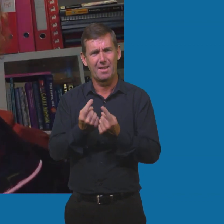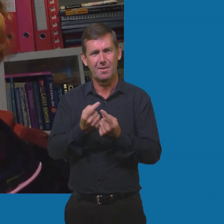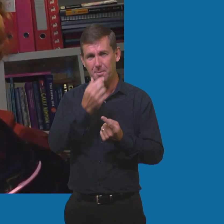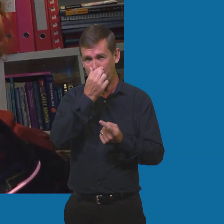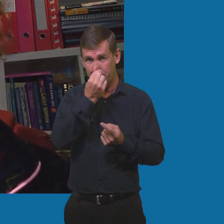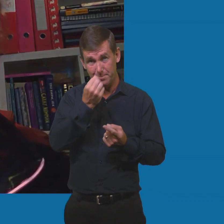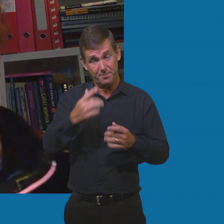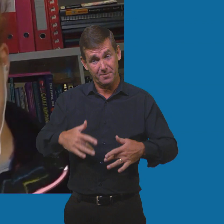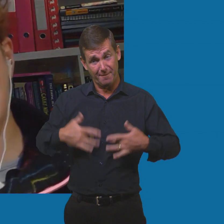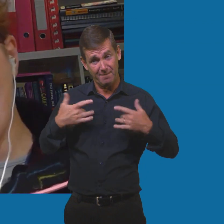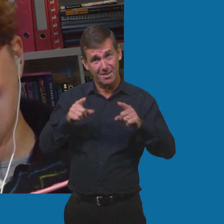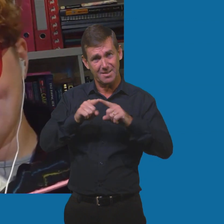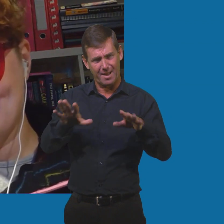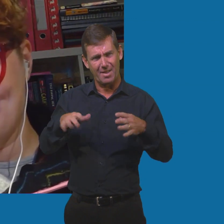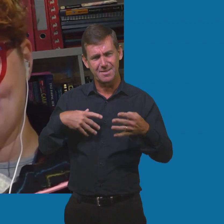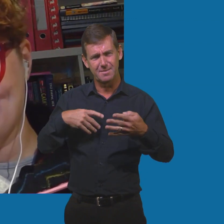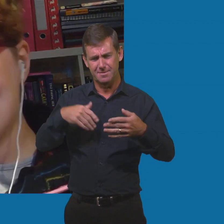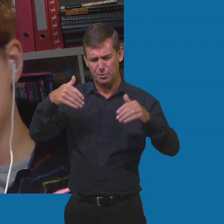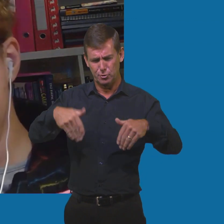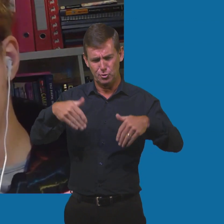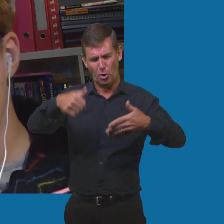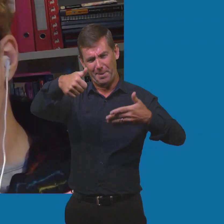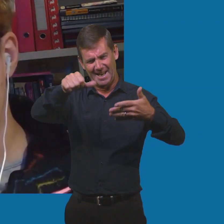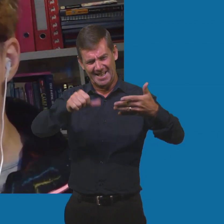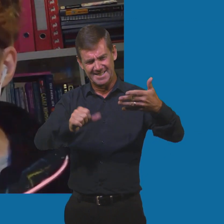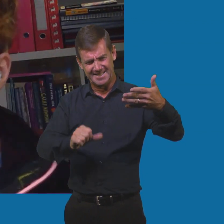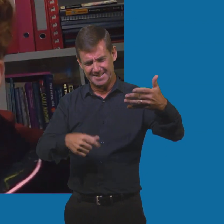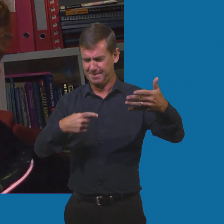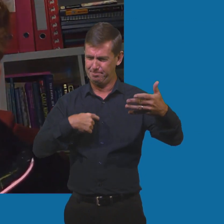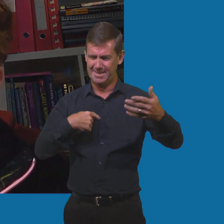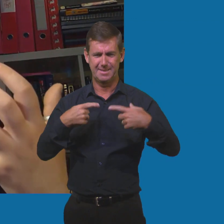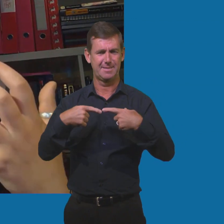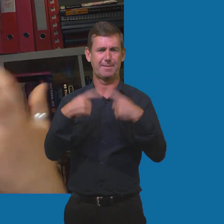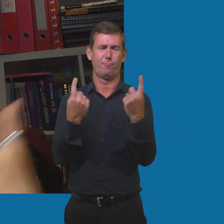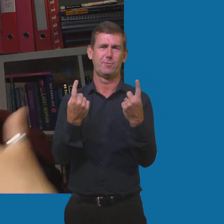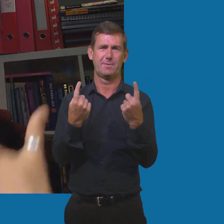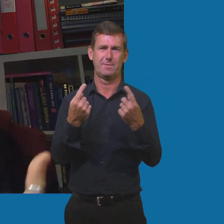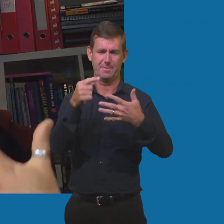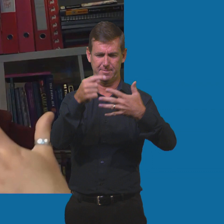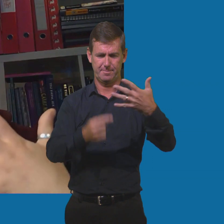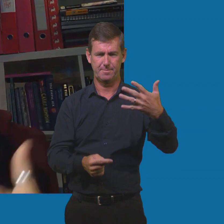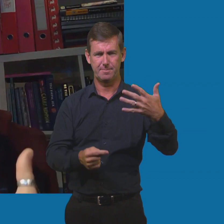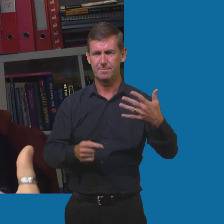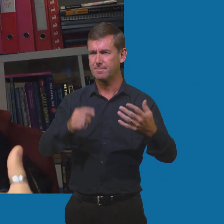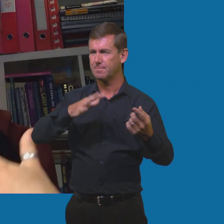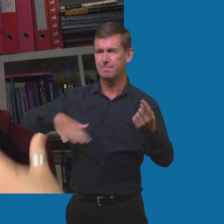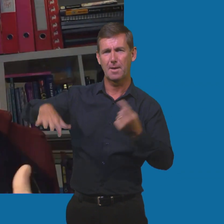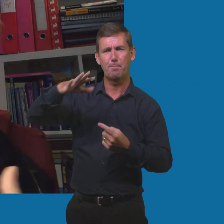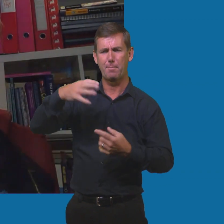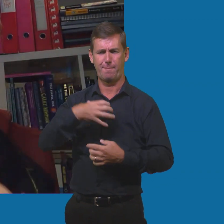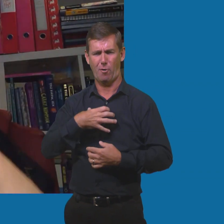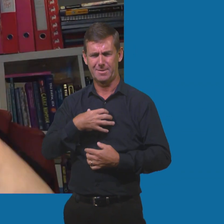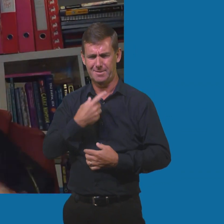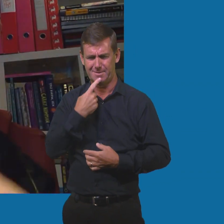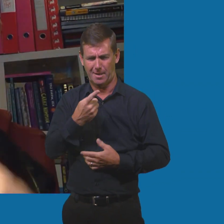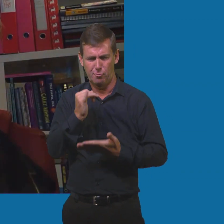it does feel like that. It's kind of like, here's a shopping list of everything that makes me quirky. People are scared of saying the wrong thing, asking